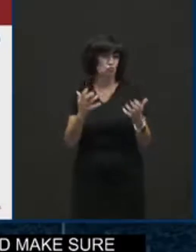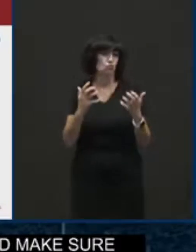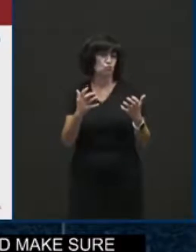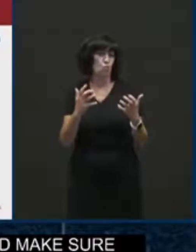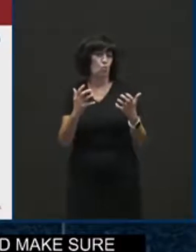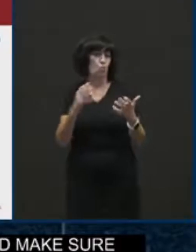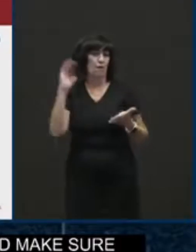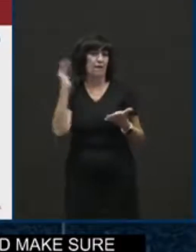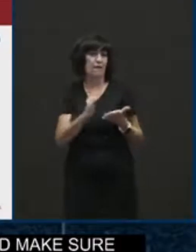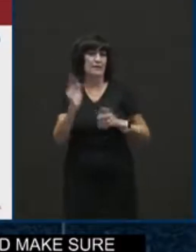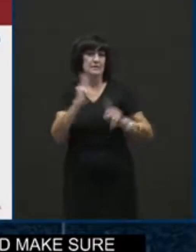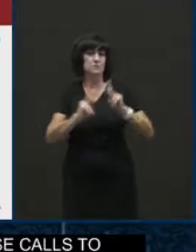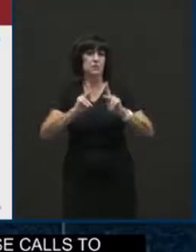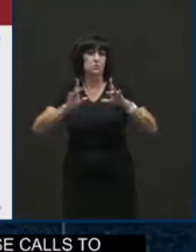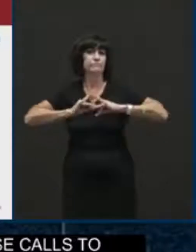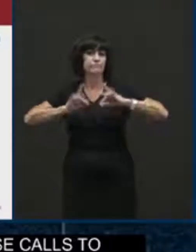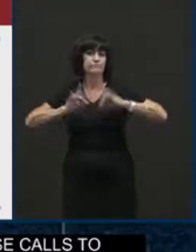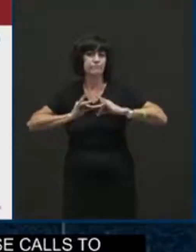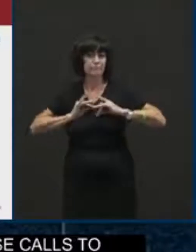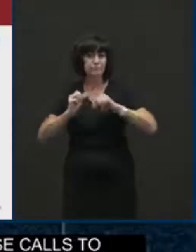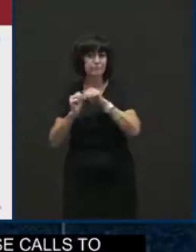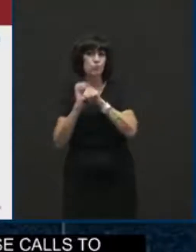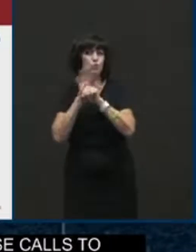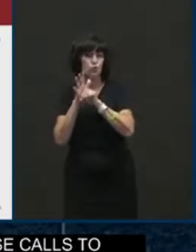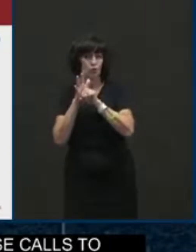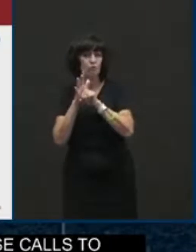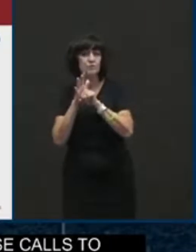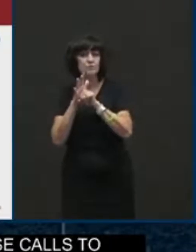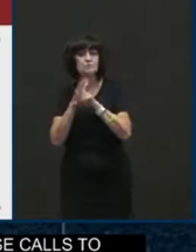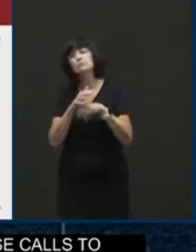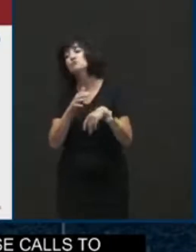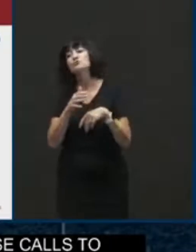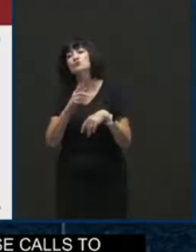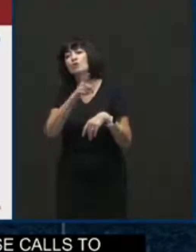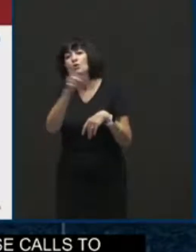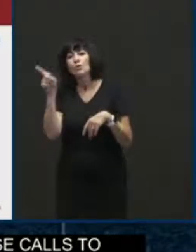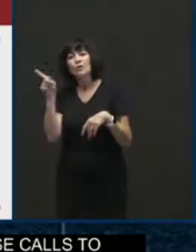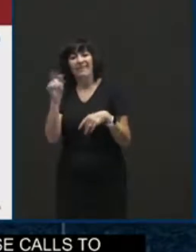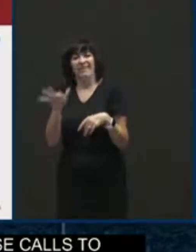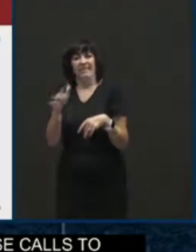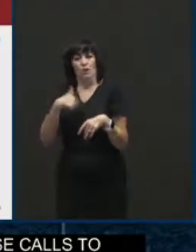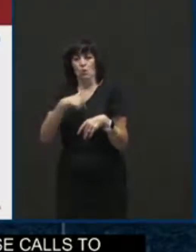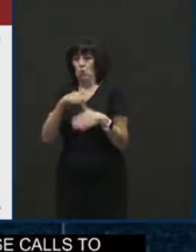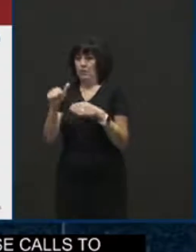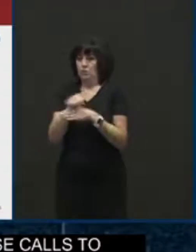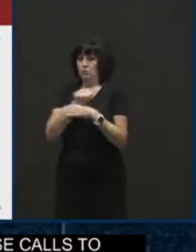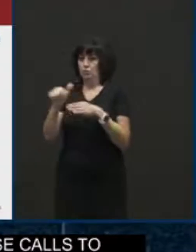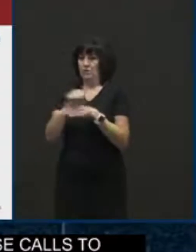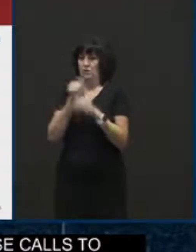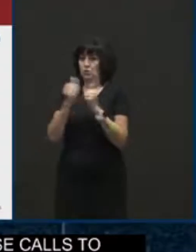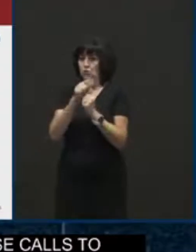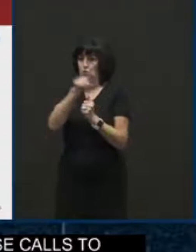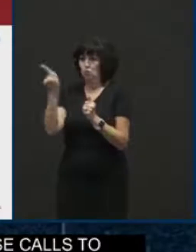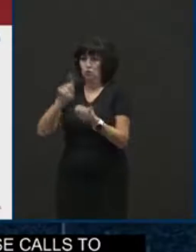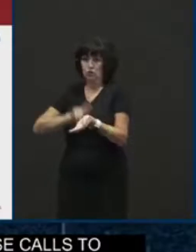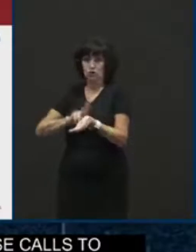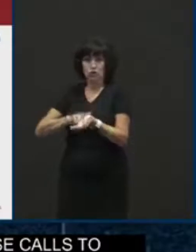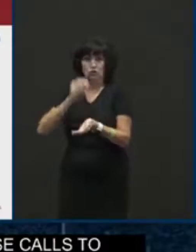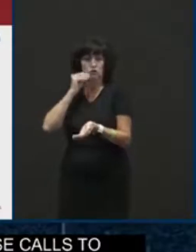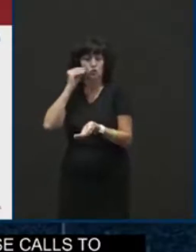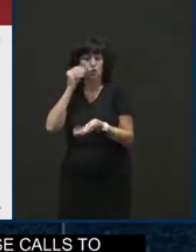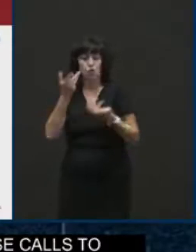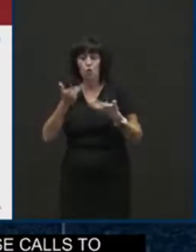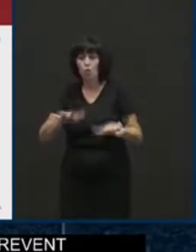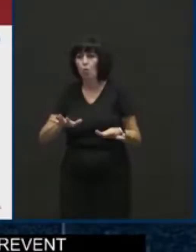So these are some of the many things that we're doing with long-term care facilities to get this under control and